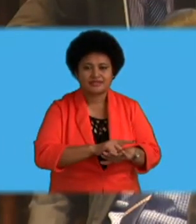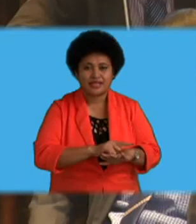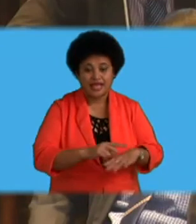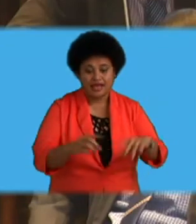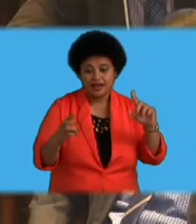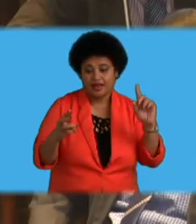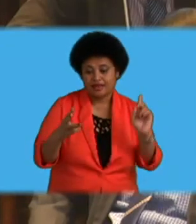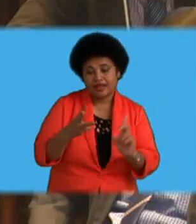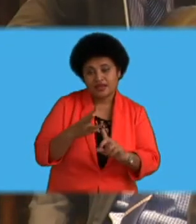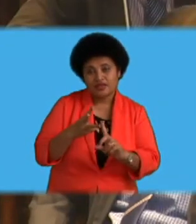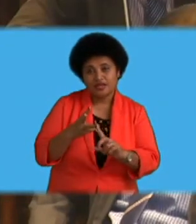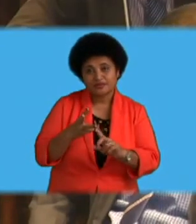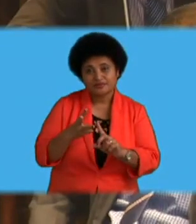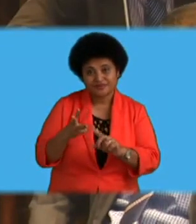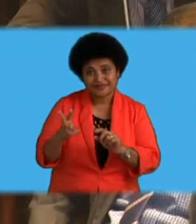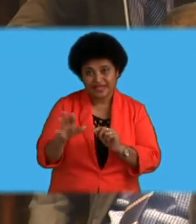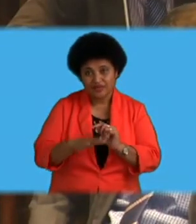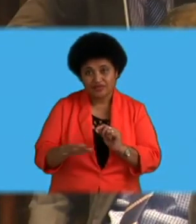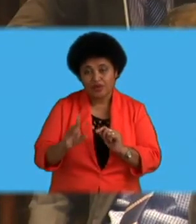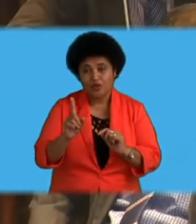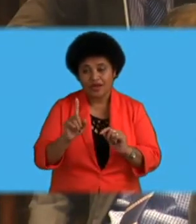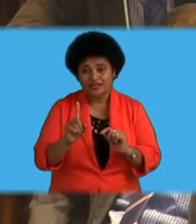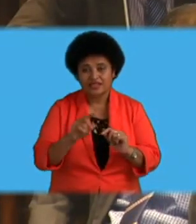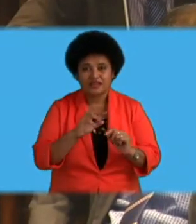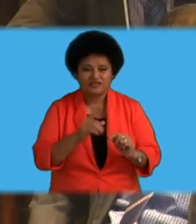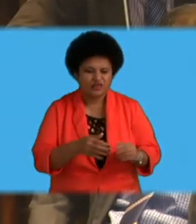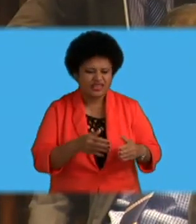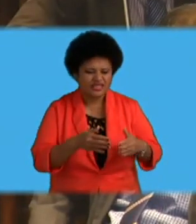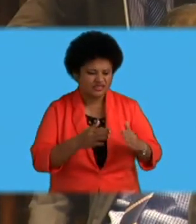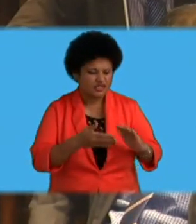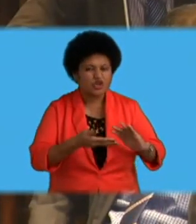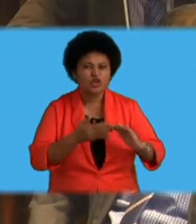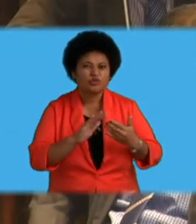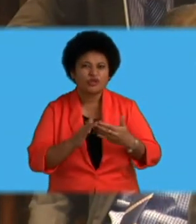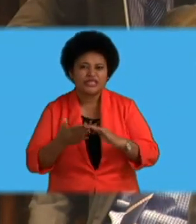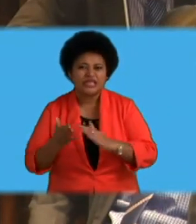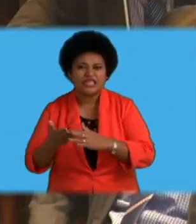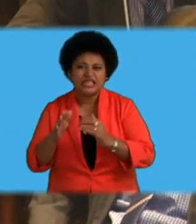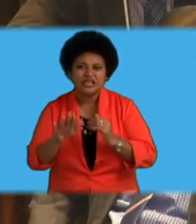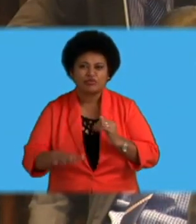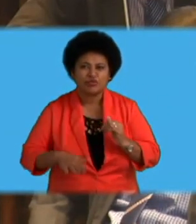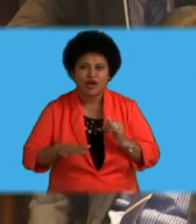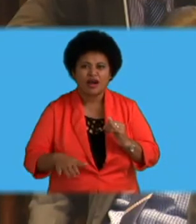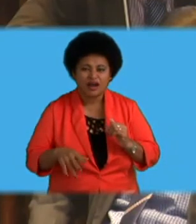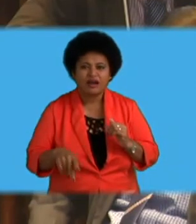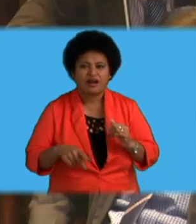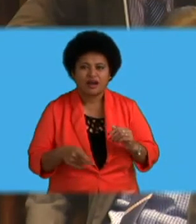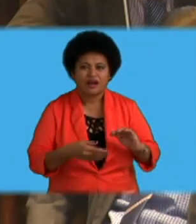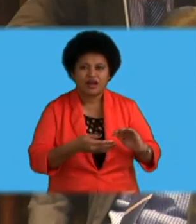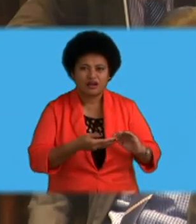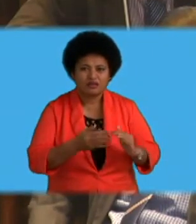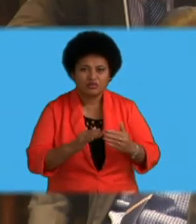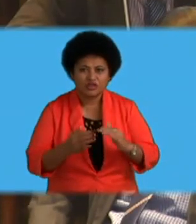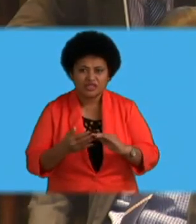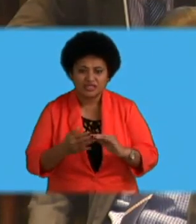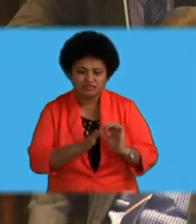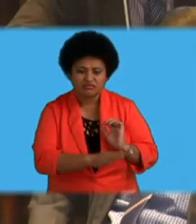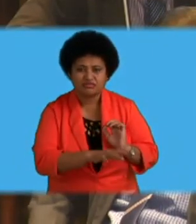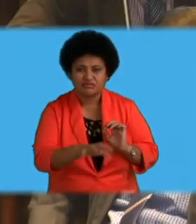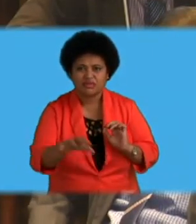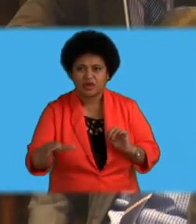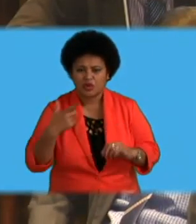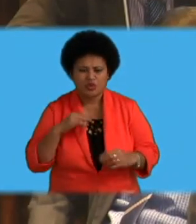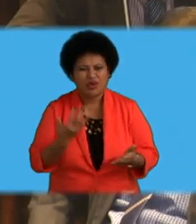area is informal settlement. We reiterate our earlier call that Fiji should not have informal